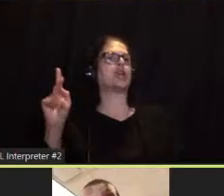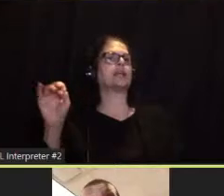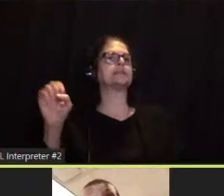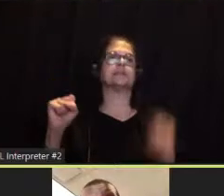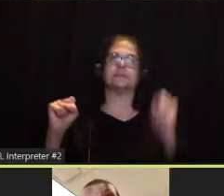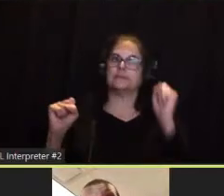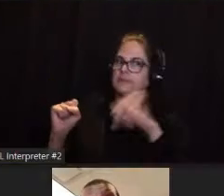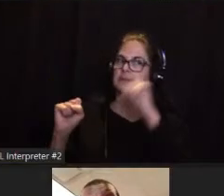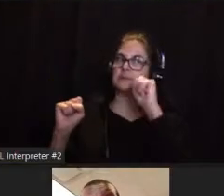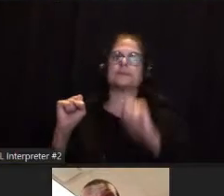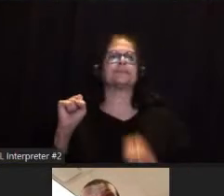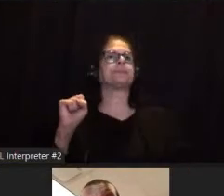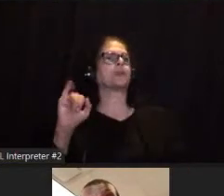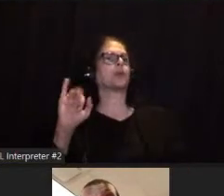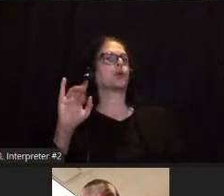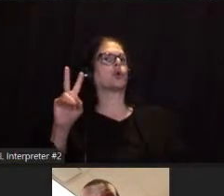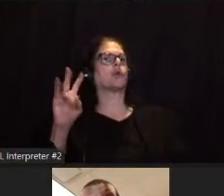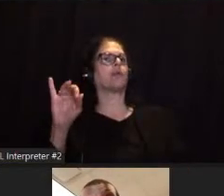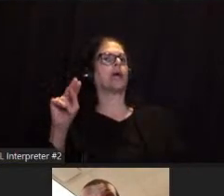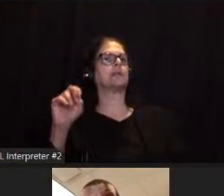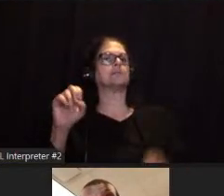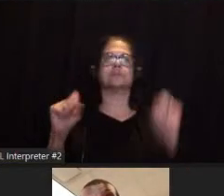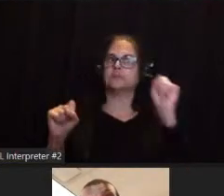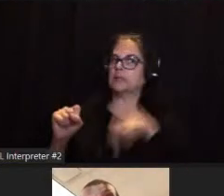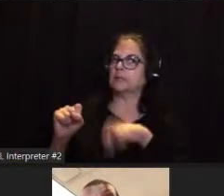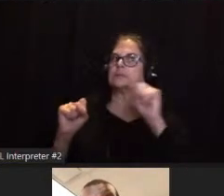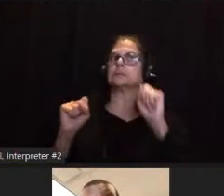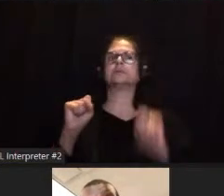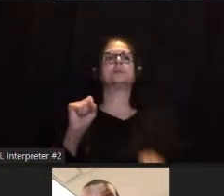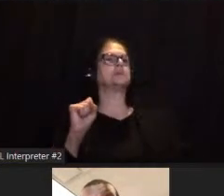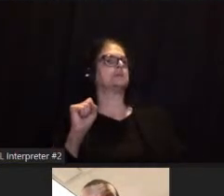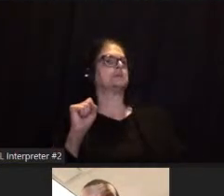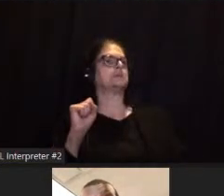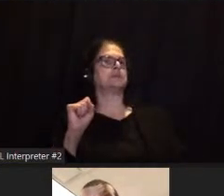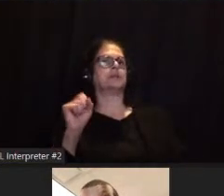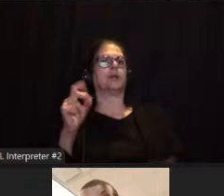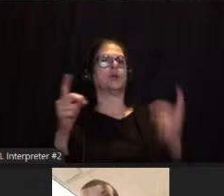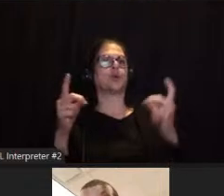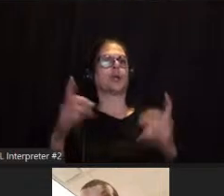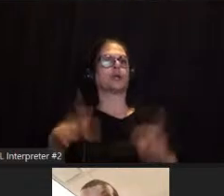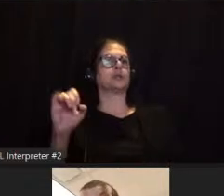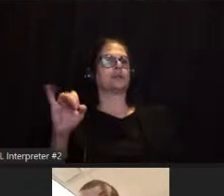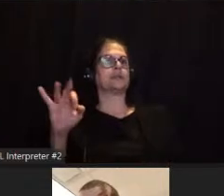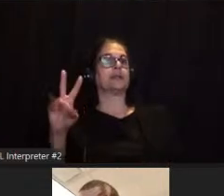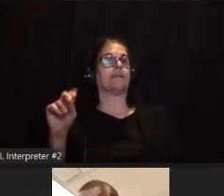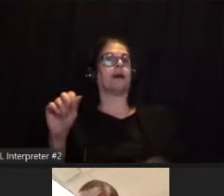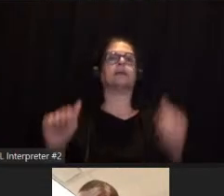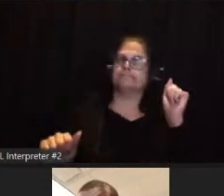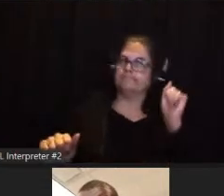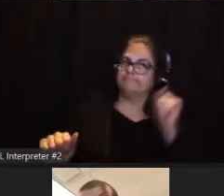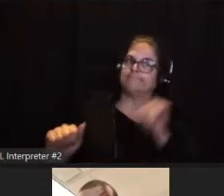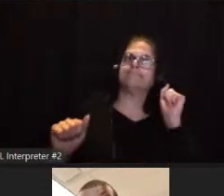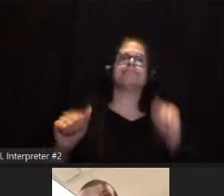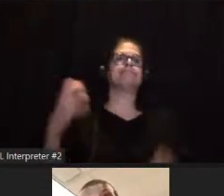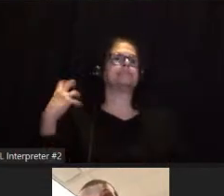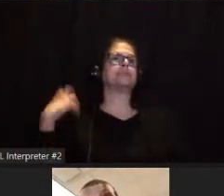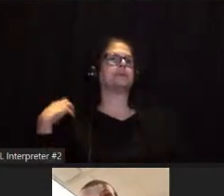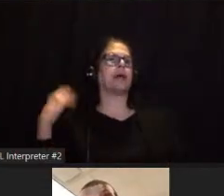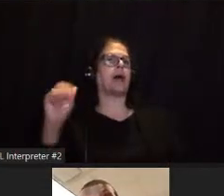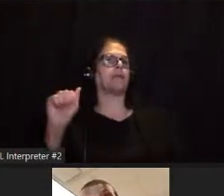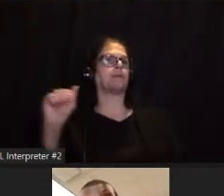Yes. Director Irvine? Yes. Director Silva? Yes. Chairman